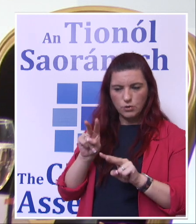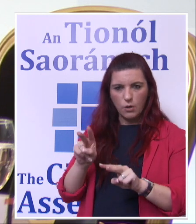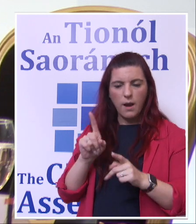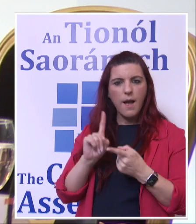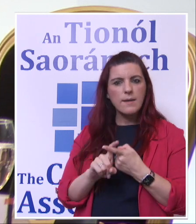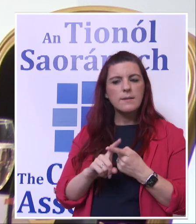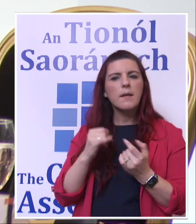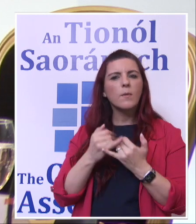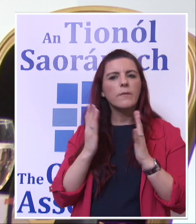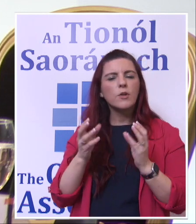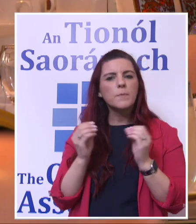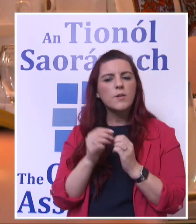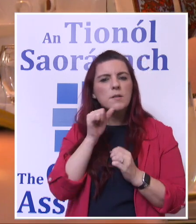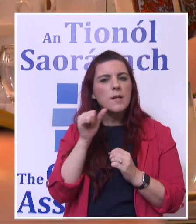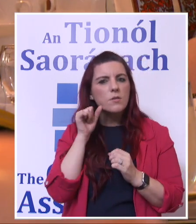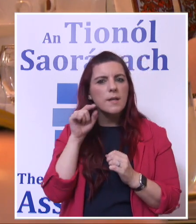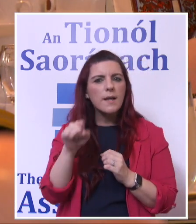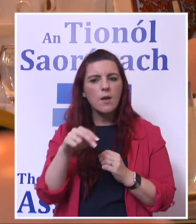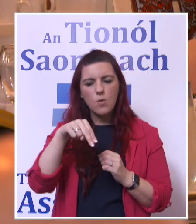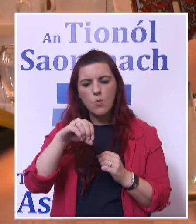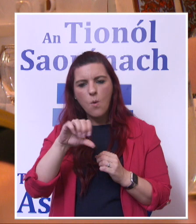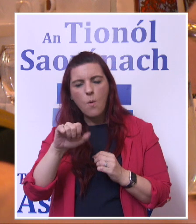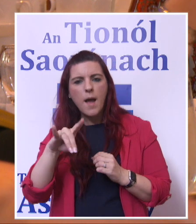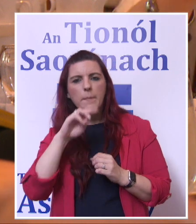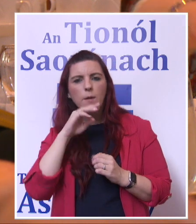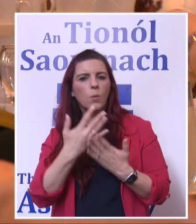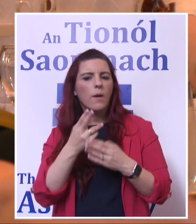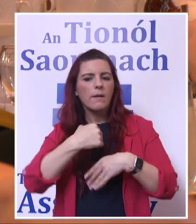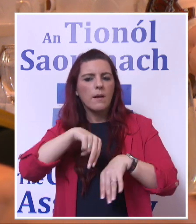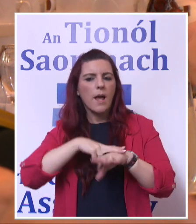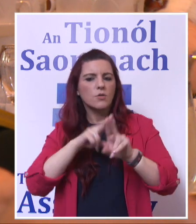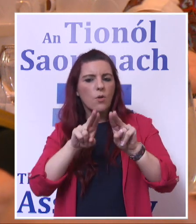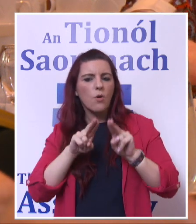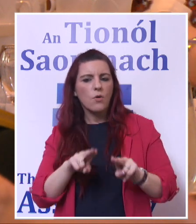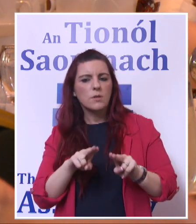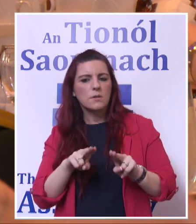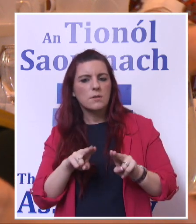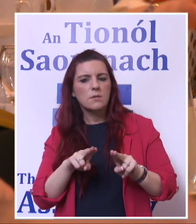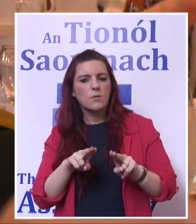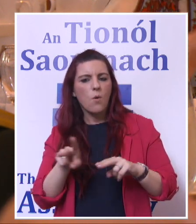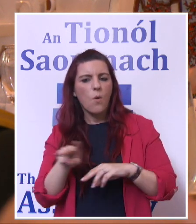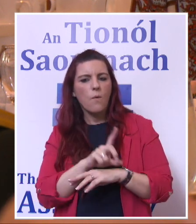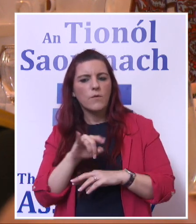reminded yesterday of NOAC, the National Audit and Oversight Committee.